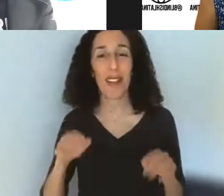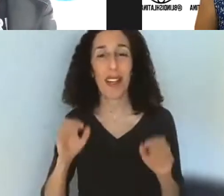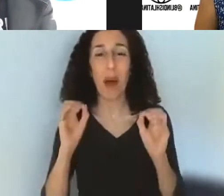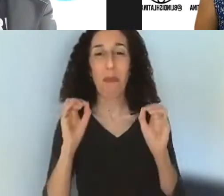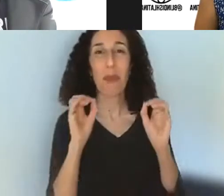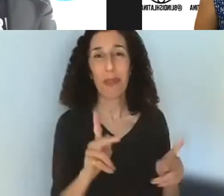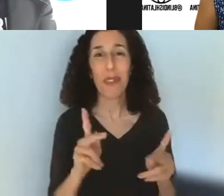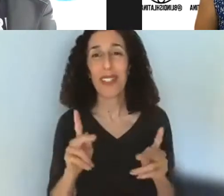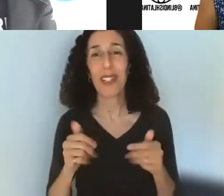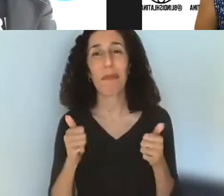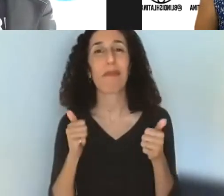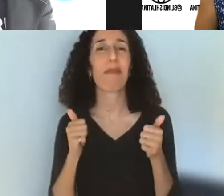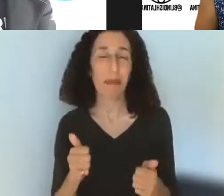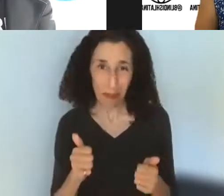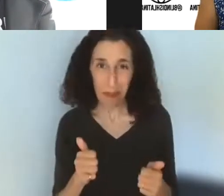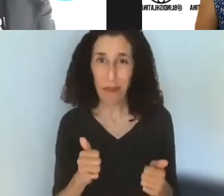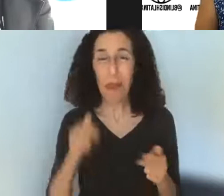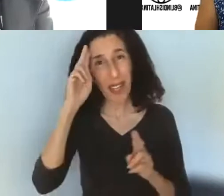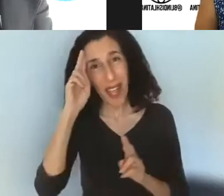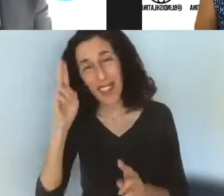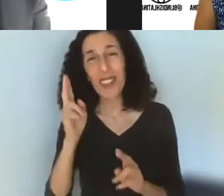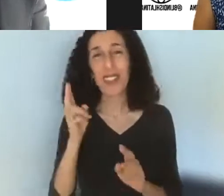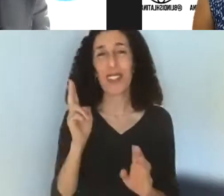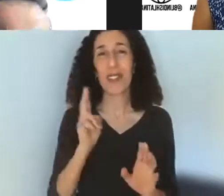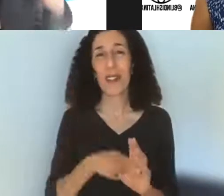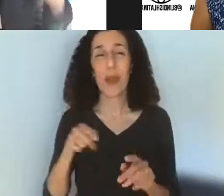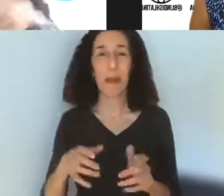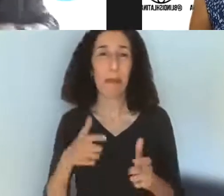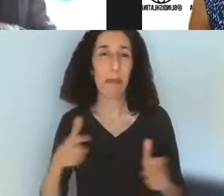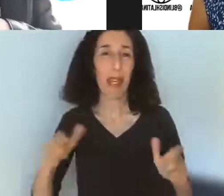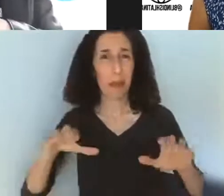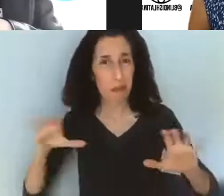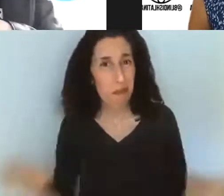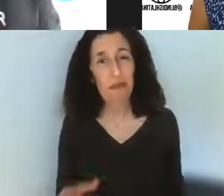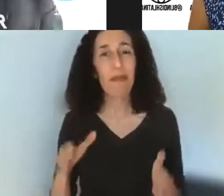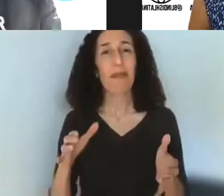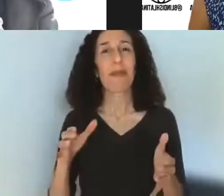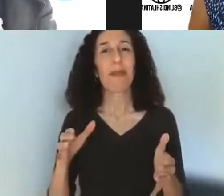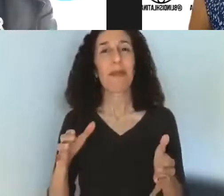really honored to be a part of this. And with that said, back to you,